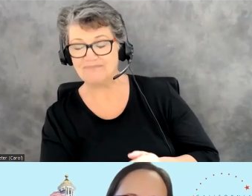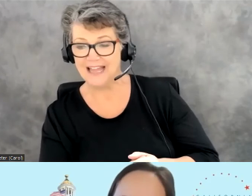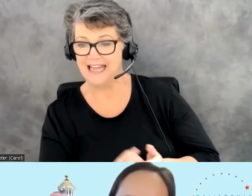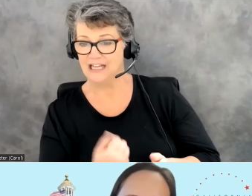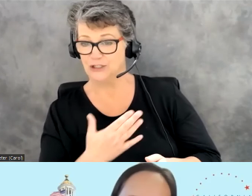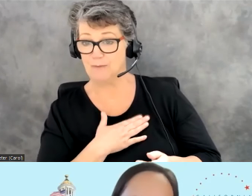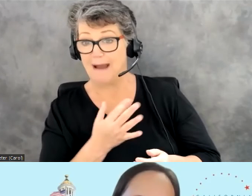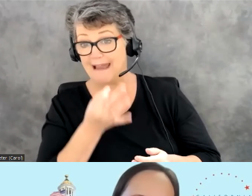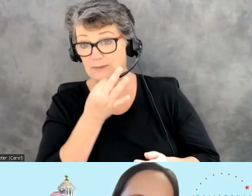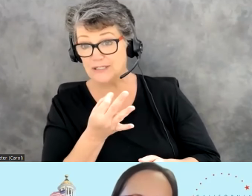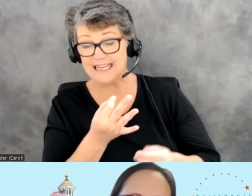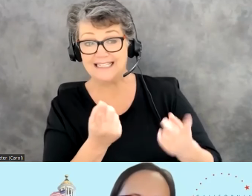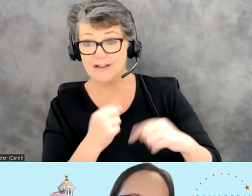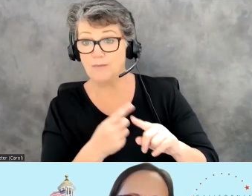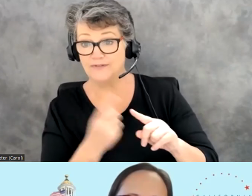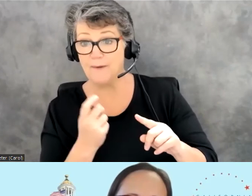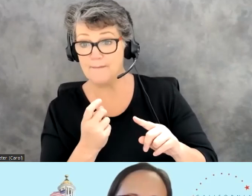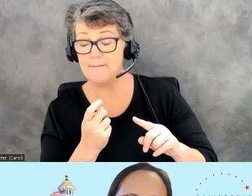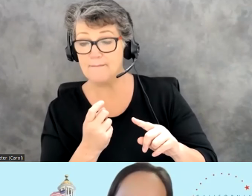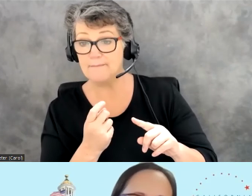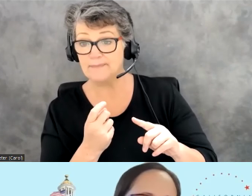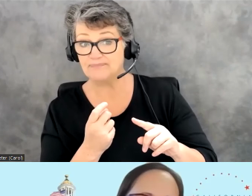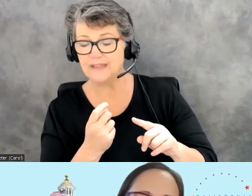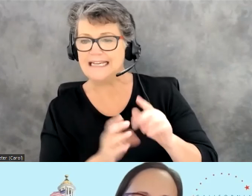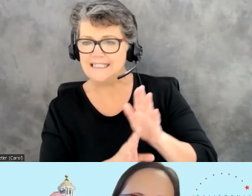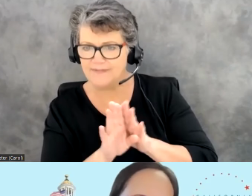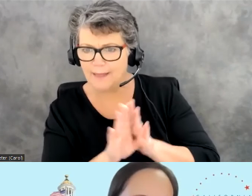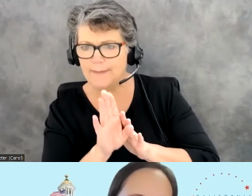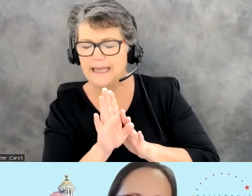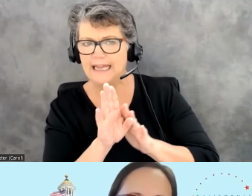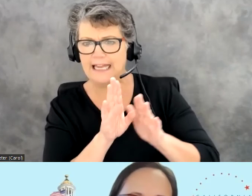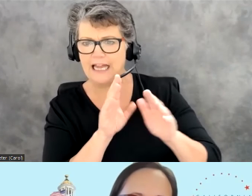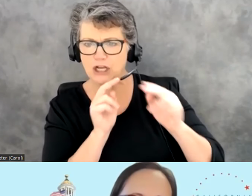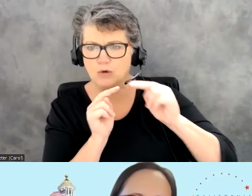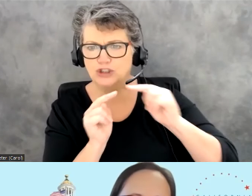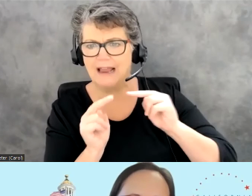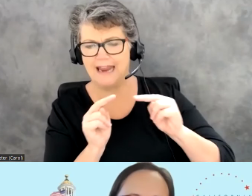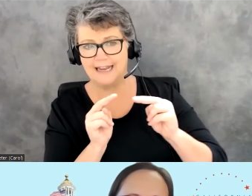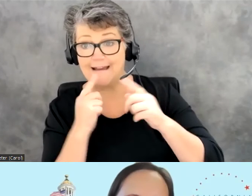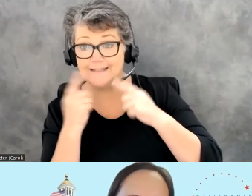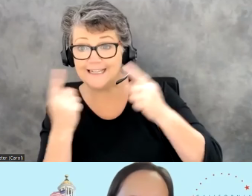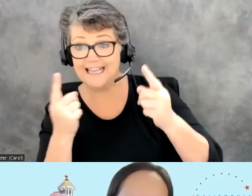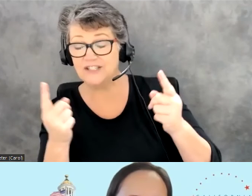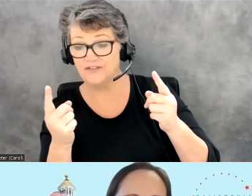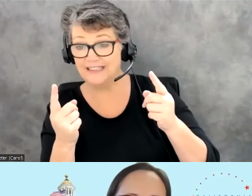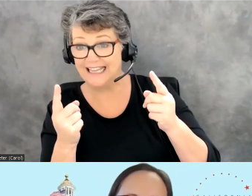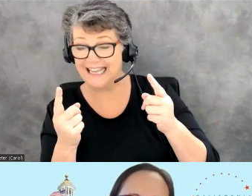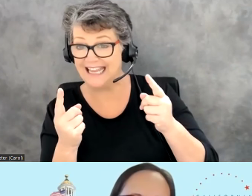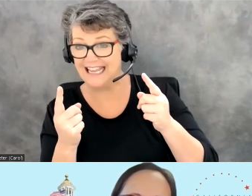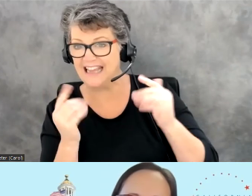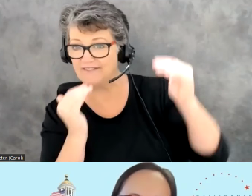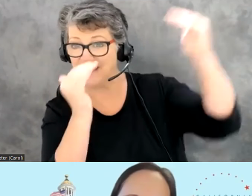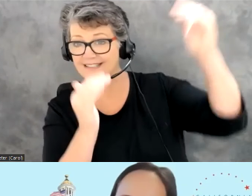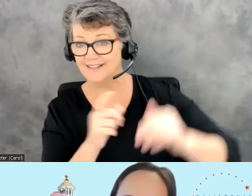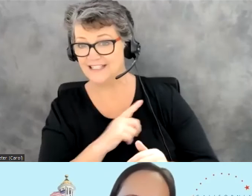my expertise comes from developing, negotiating, and successfully moving legislation.